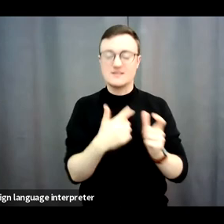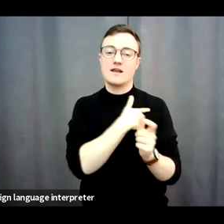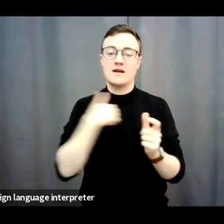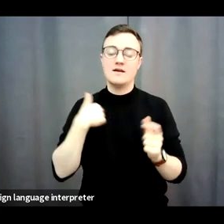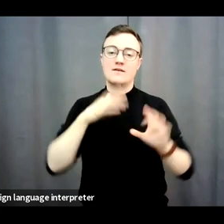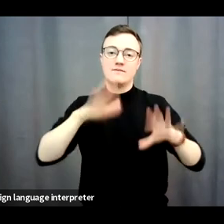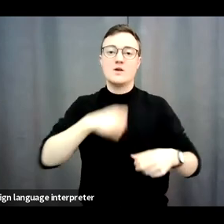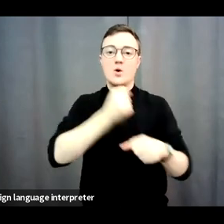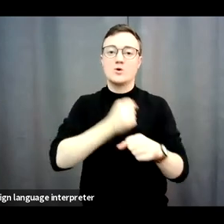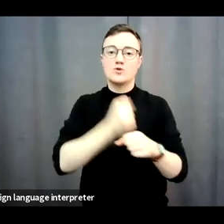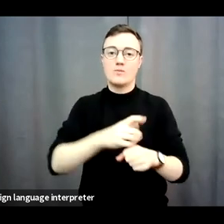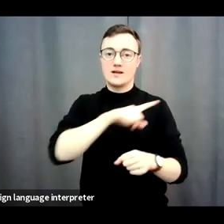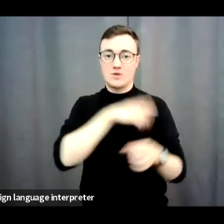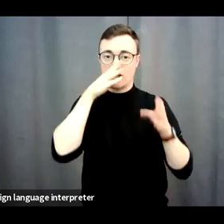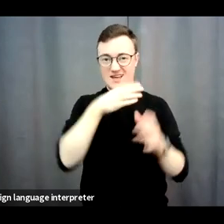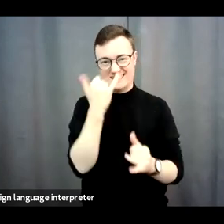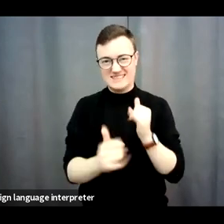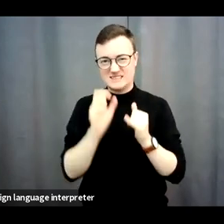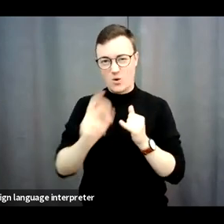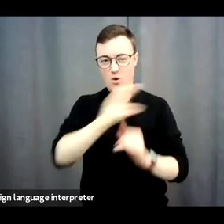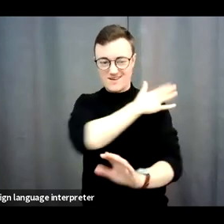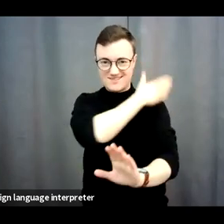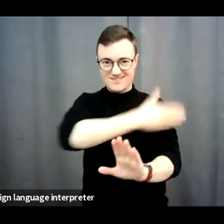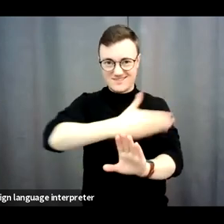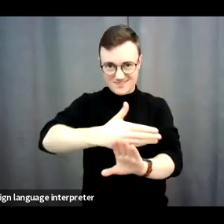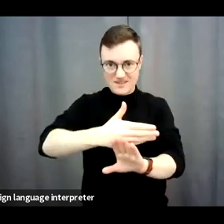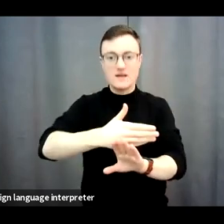more and more the last few years on